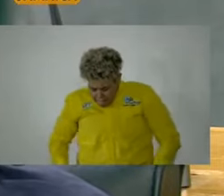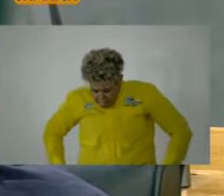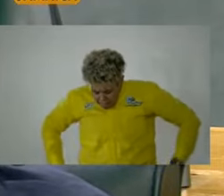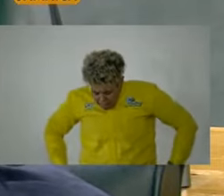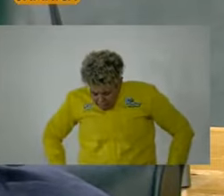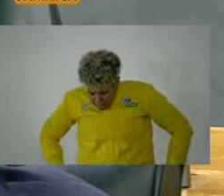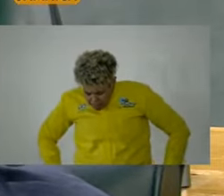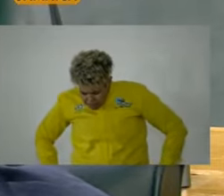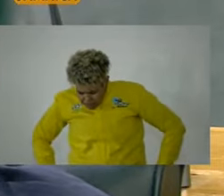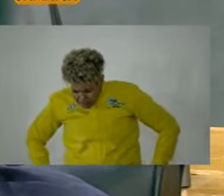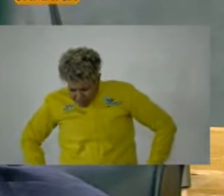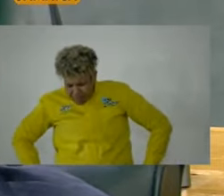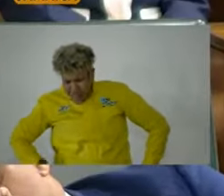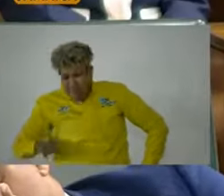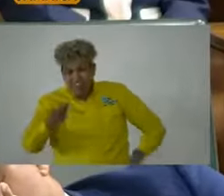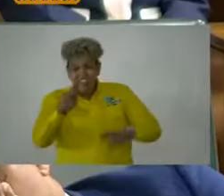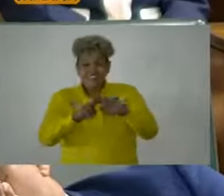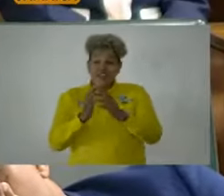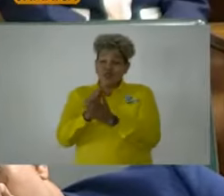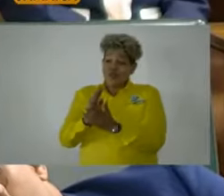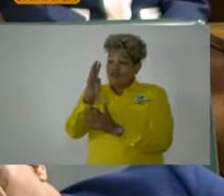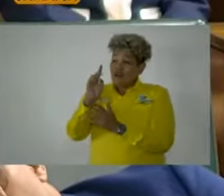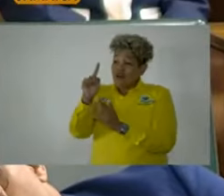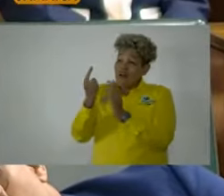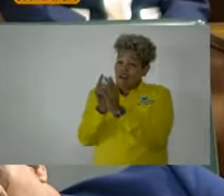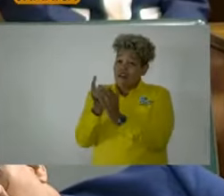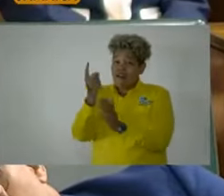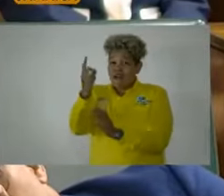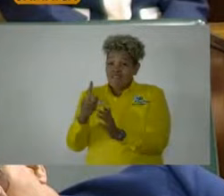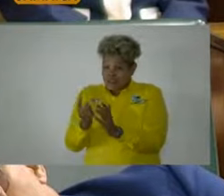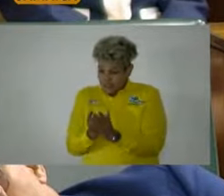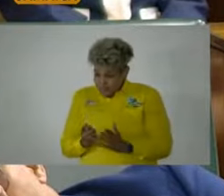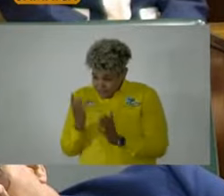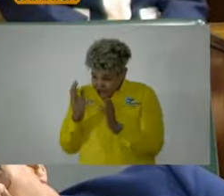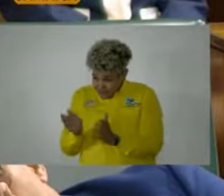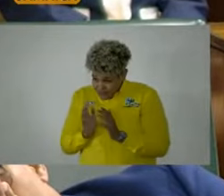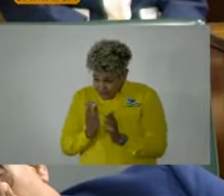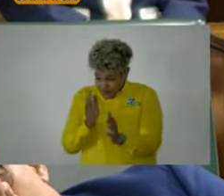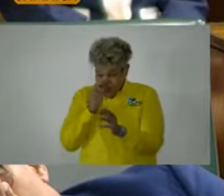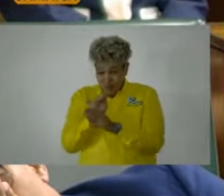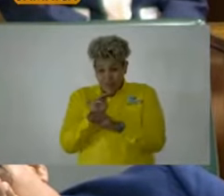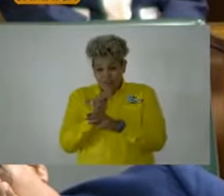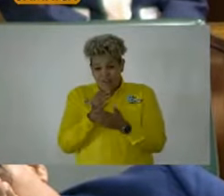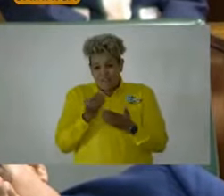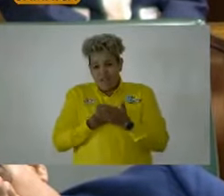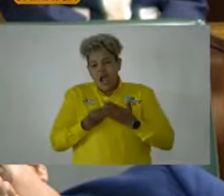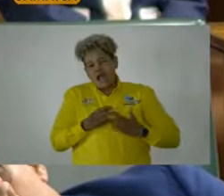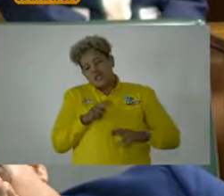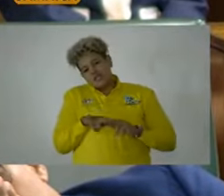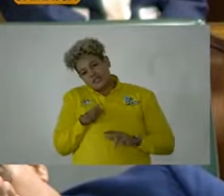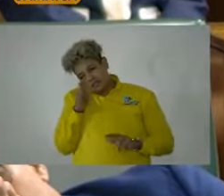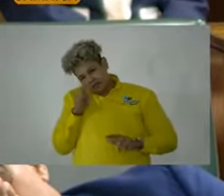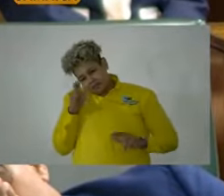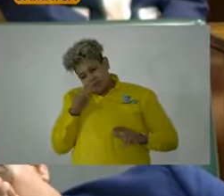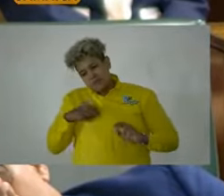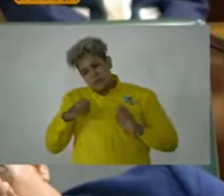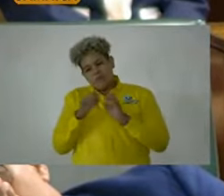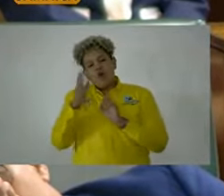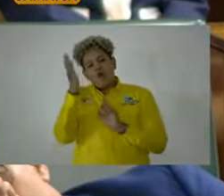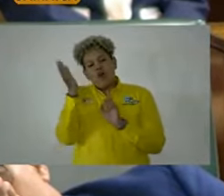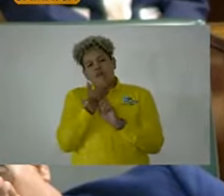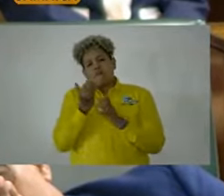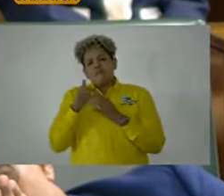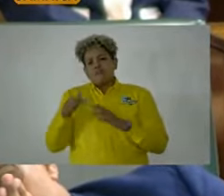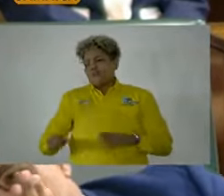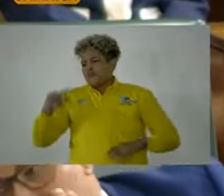Madam Speaker, I sat through the 4.5-hour presentation of the Finance Minister, and I am more convinced than ever that